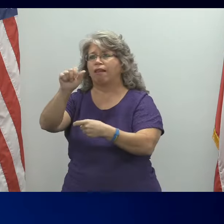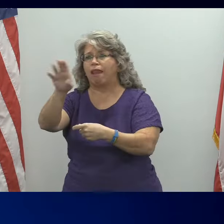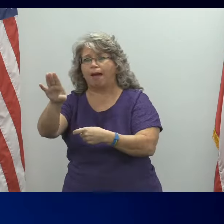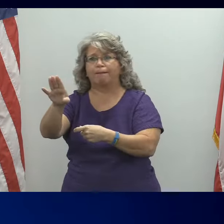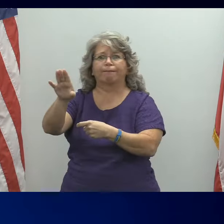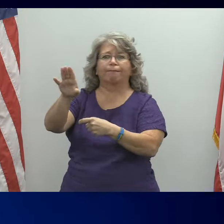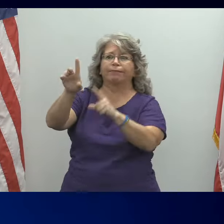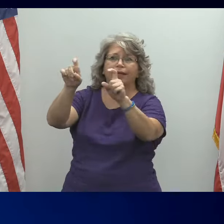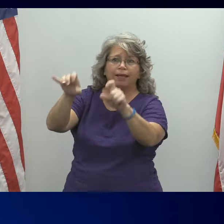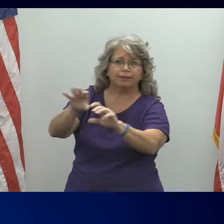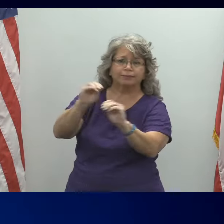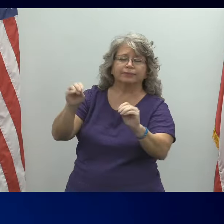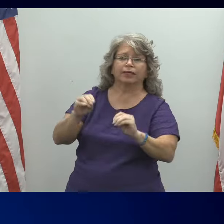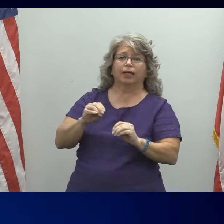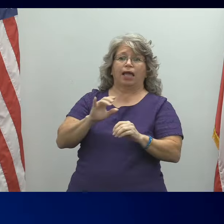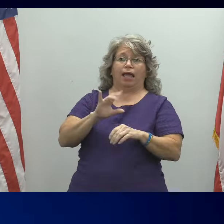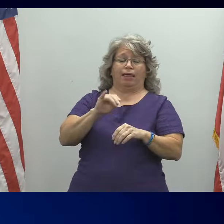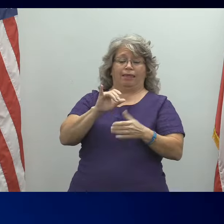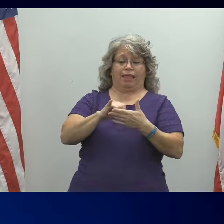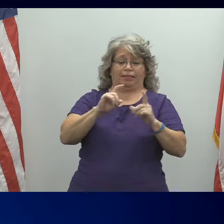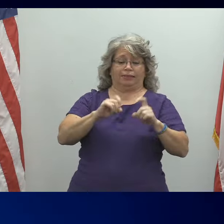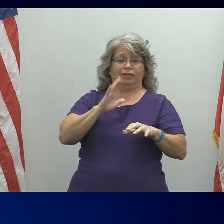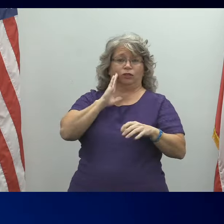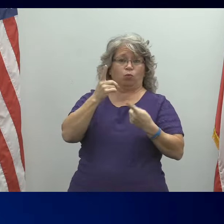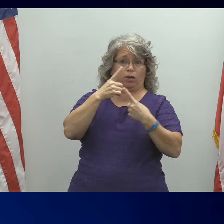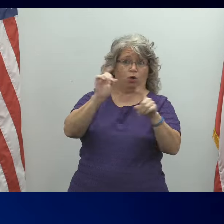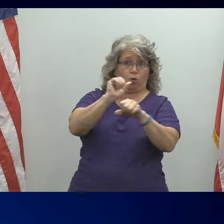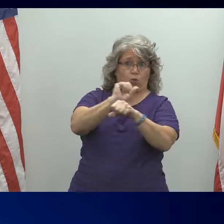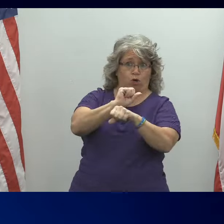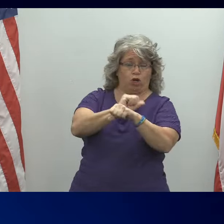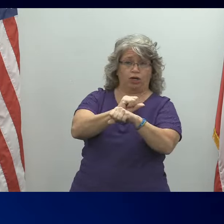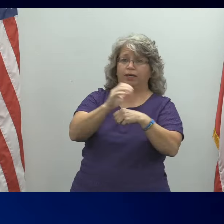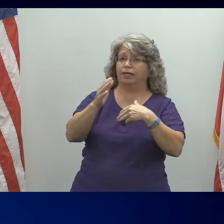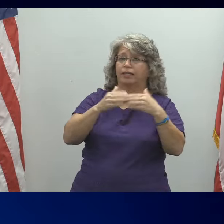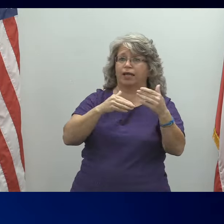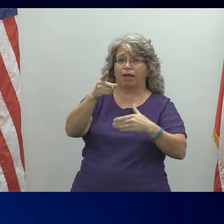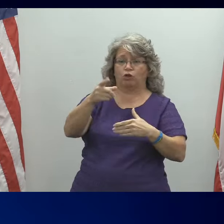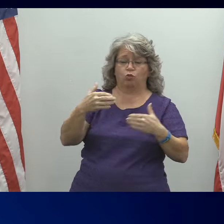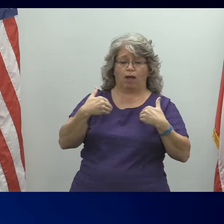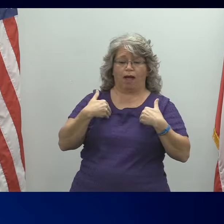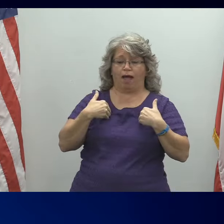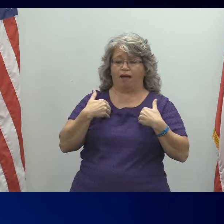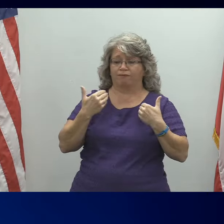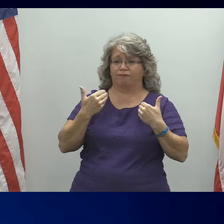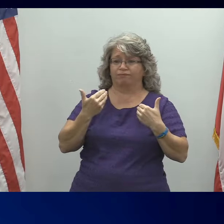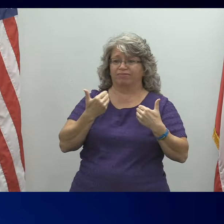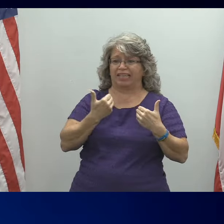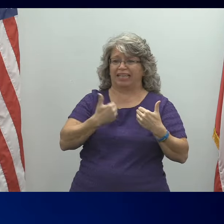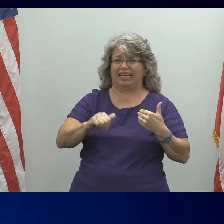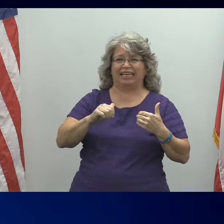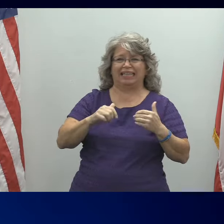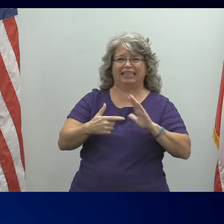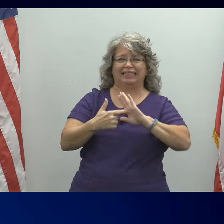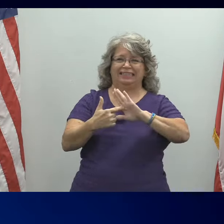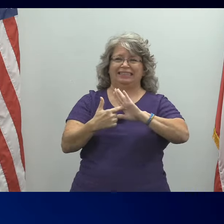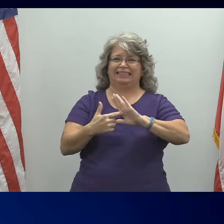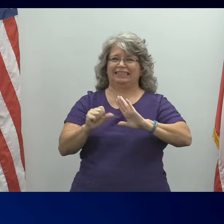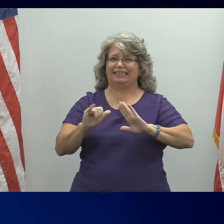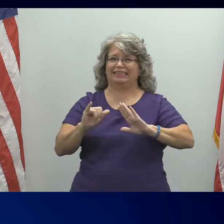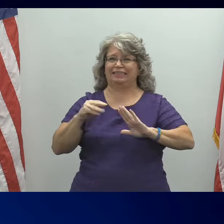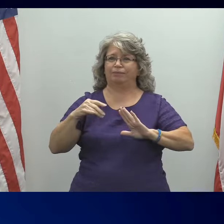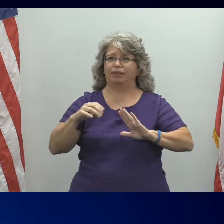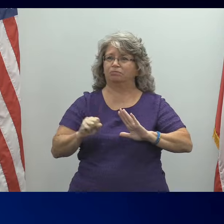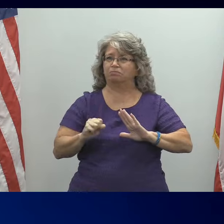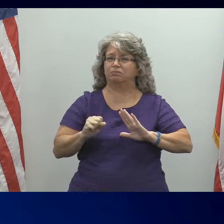have COVID-19 symptoms or not. So this is an awesome opportunity for you to have COVID tests delivered to